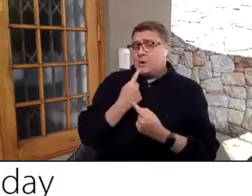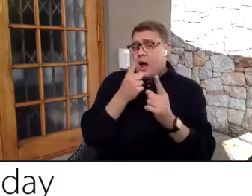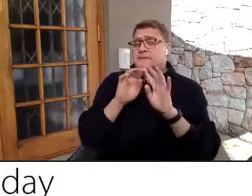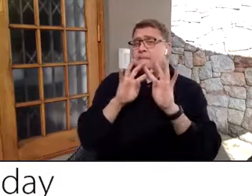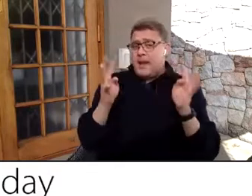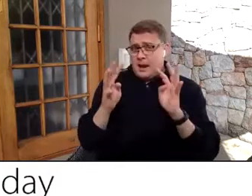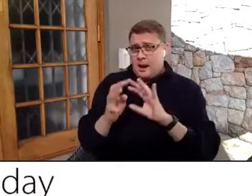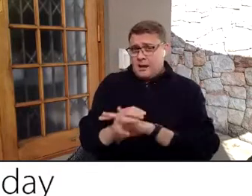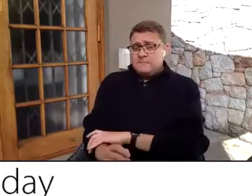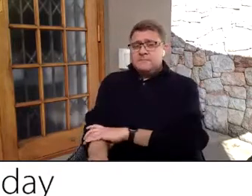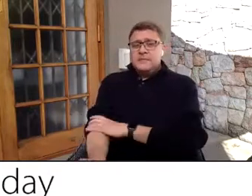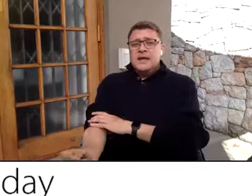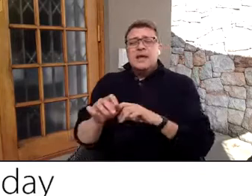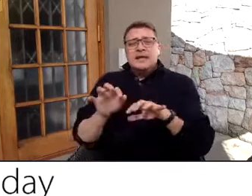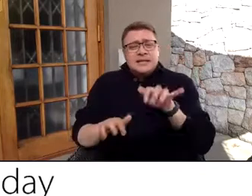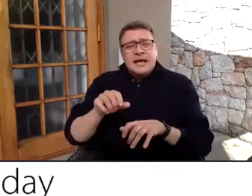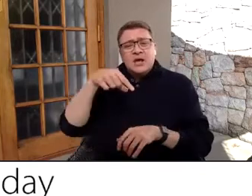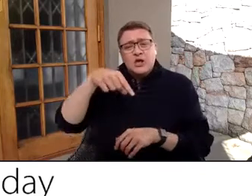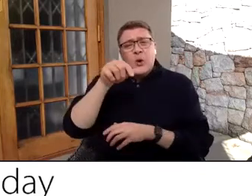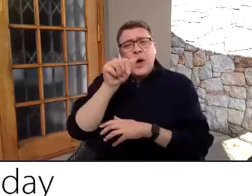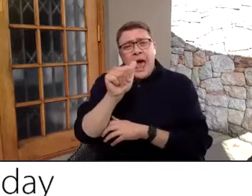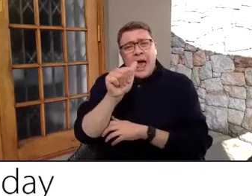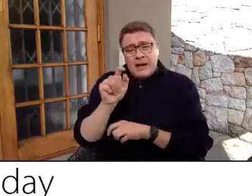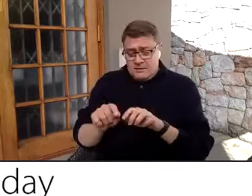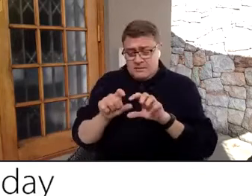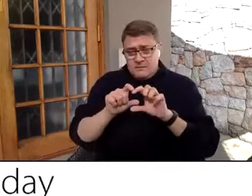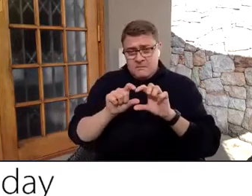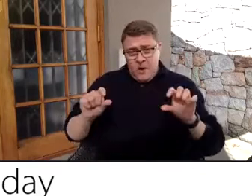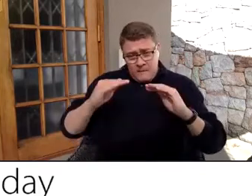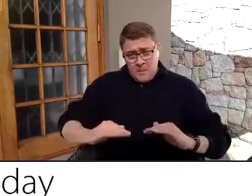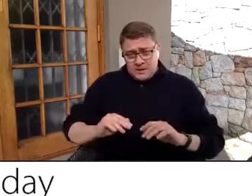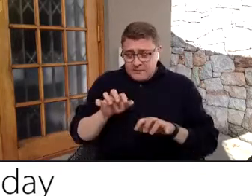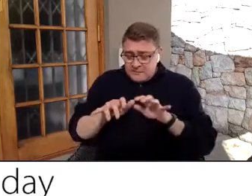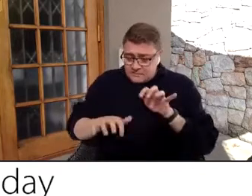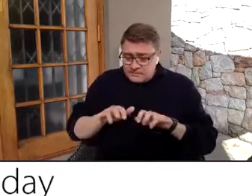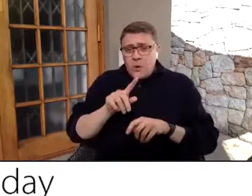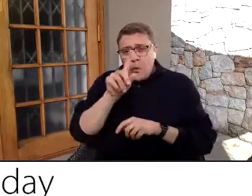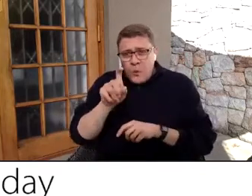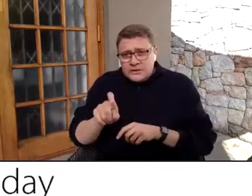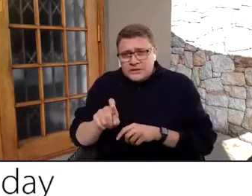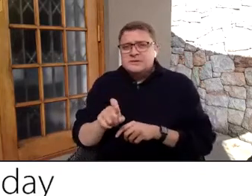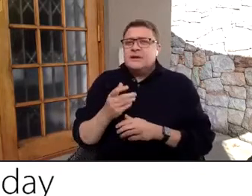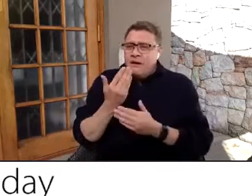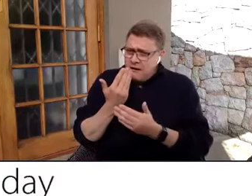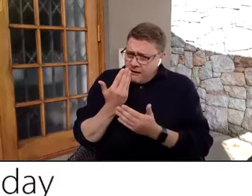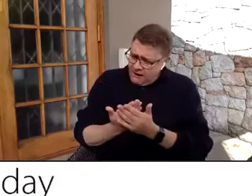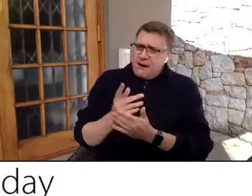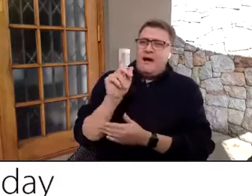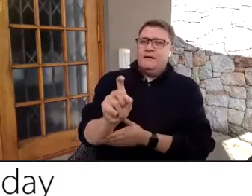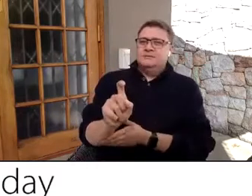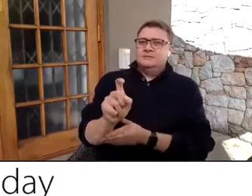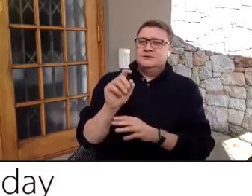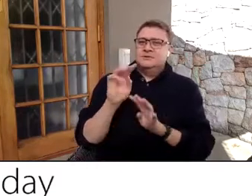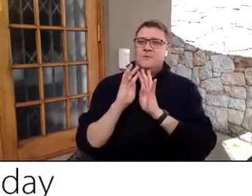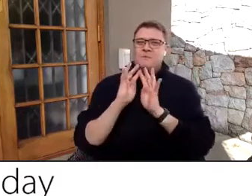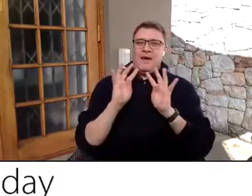please click on that Q&A bar at the bottom of your screen so that we can ask these questions to our panelists,